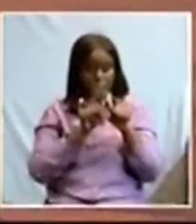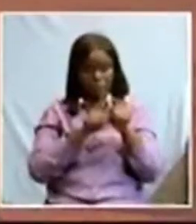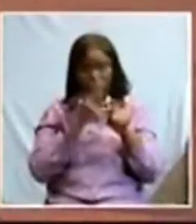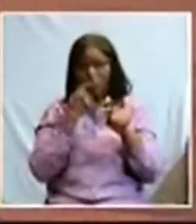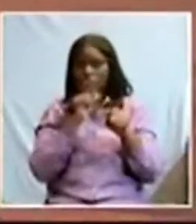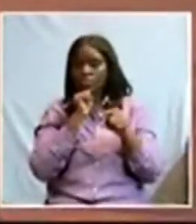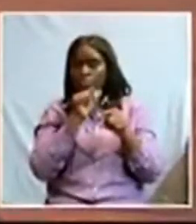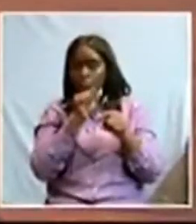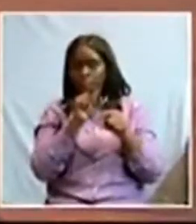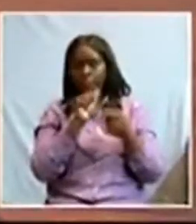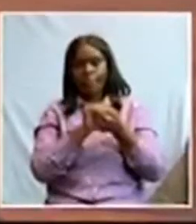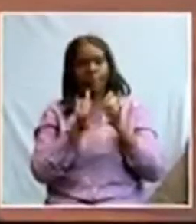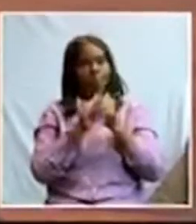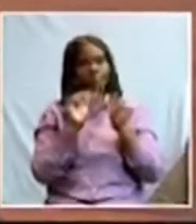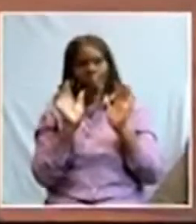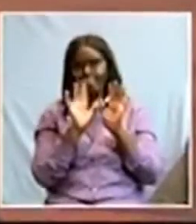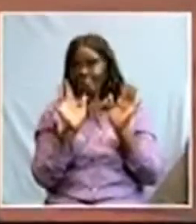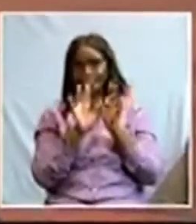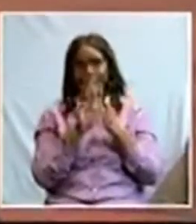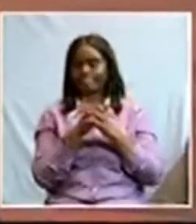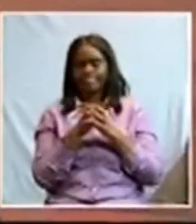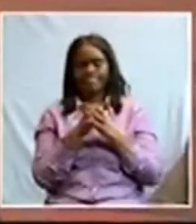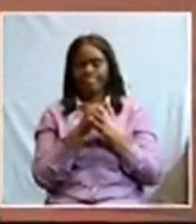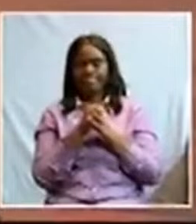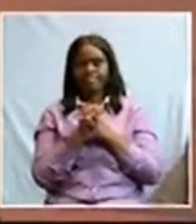be an audit query like that.